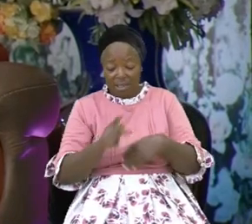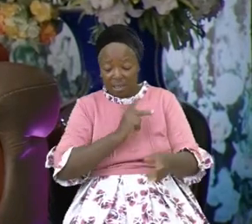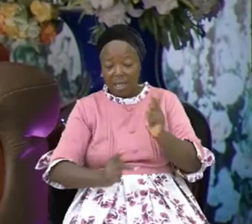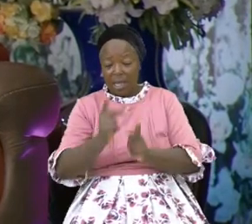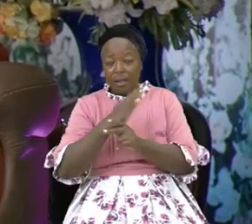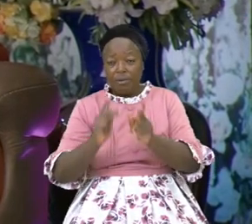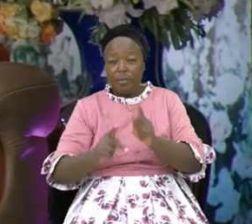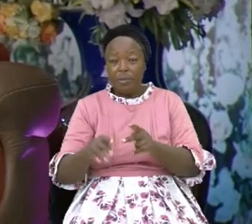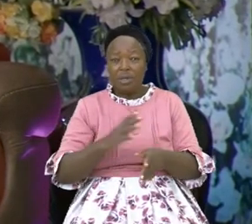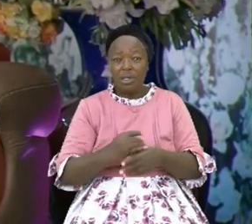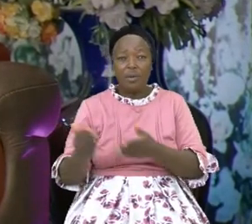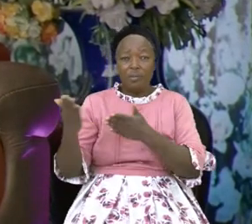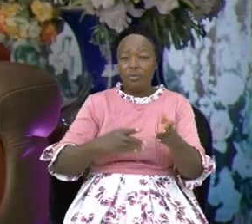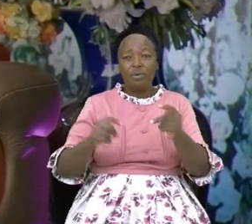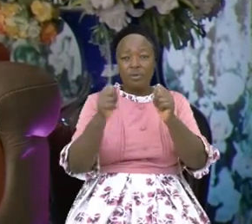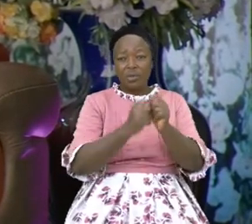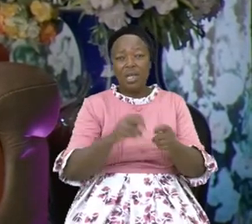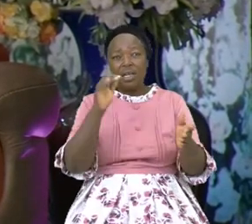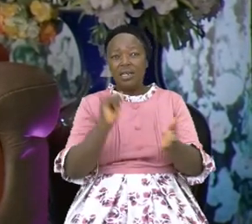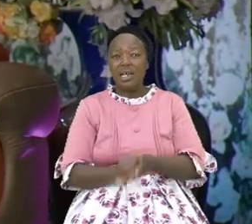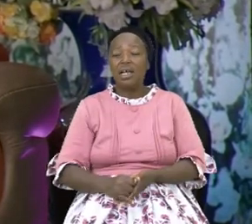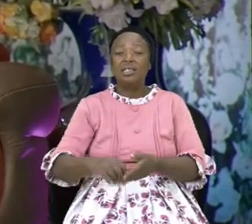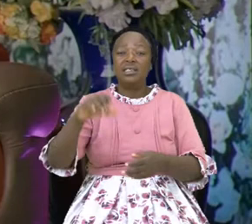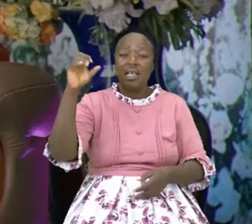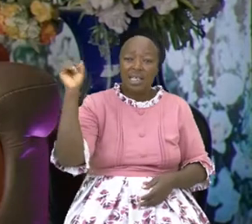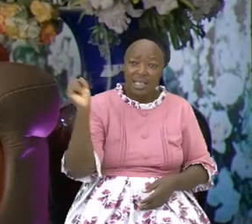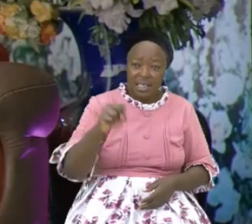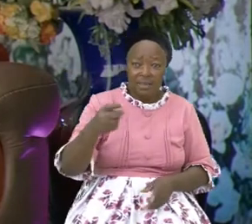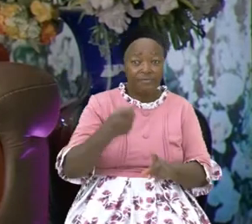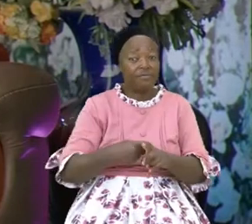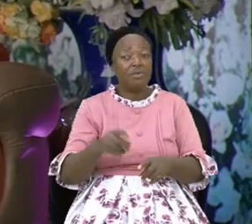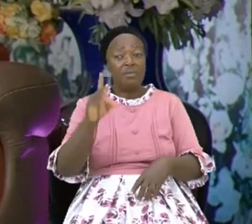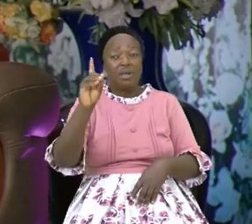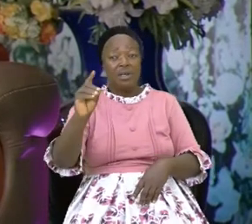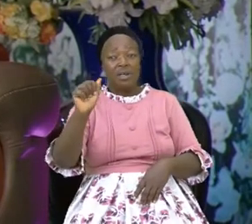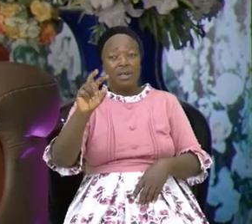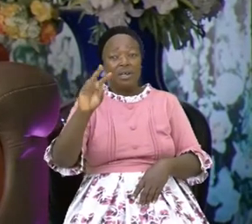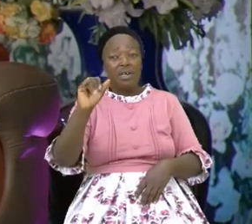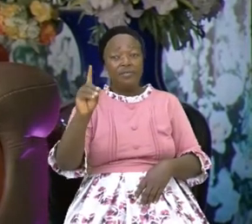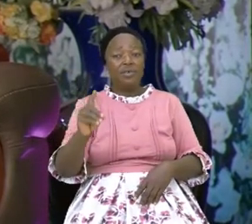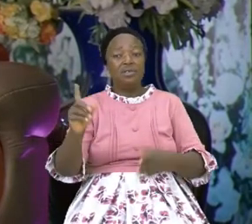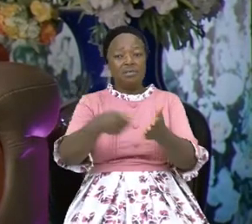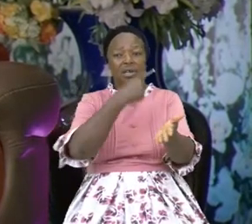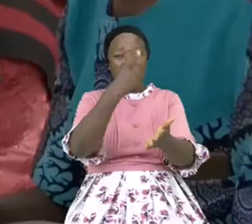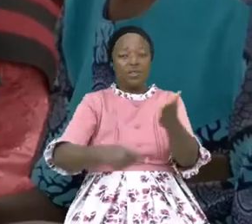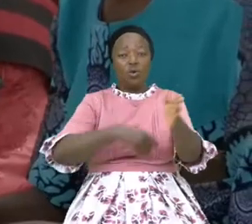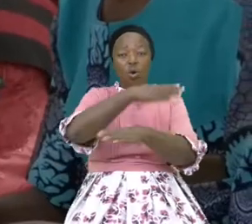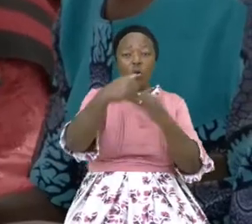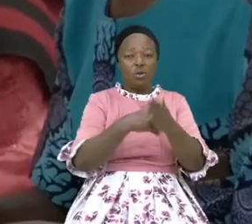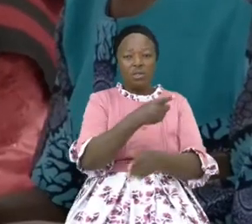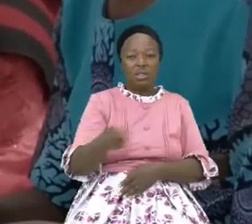got together, that yes from David canceled all their power.